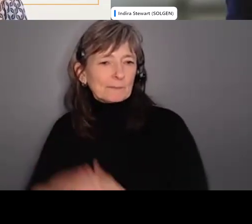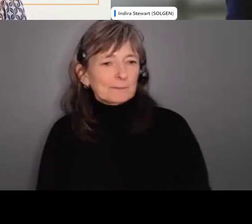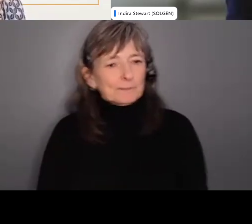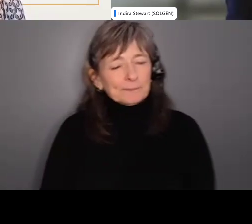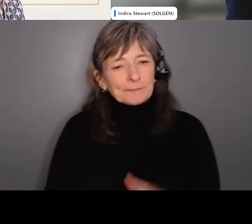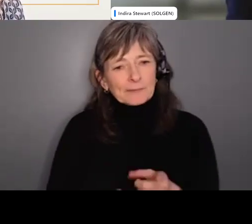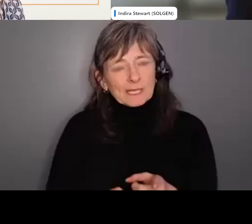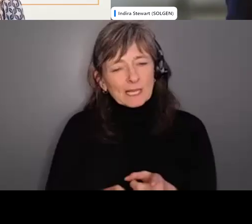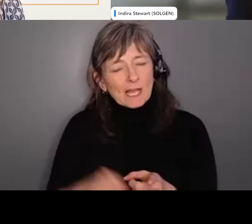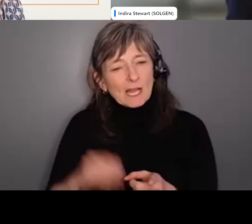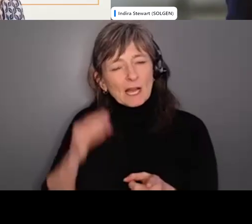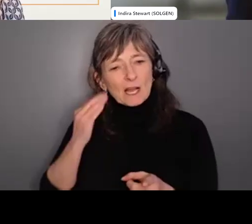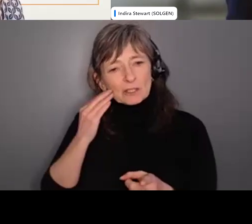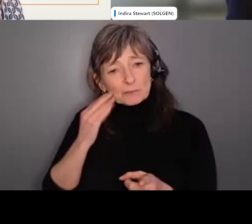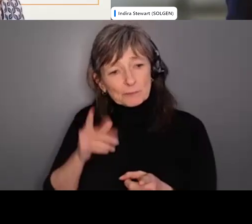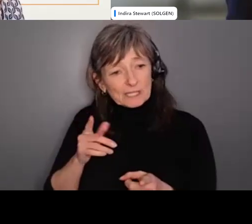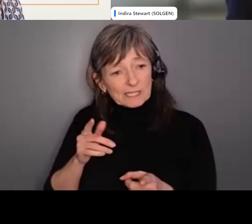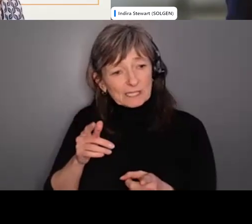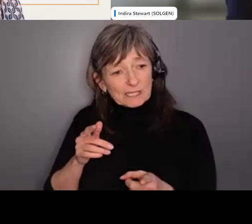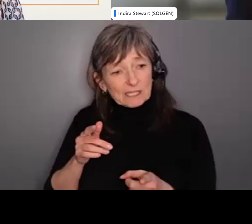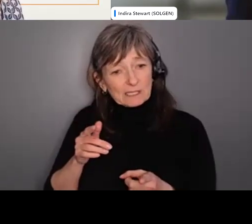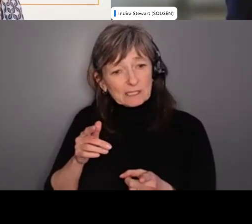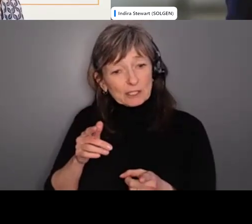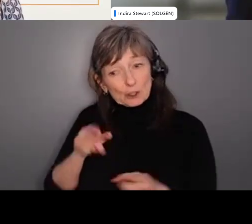violence, but does the death review committee look at